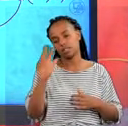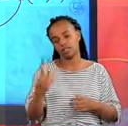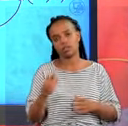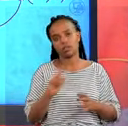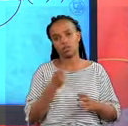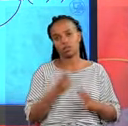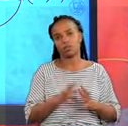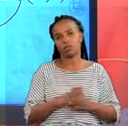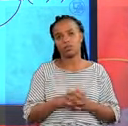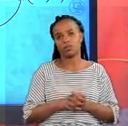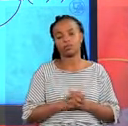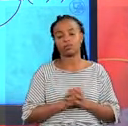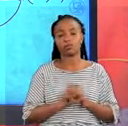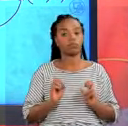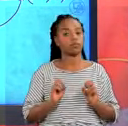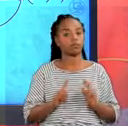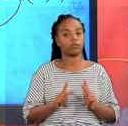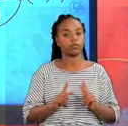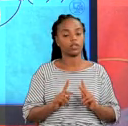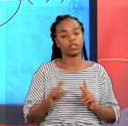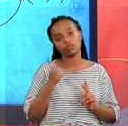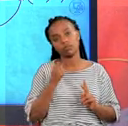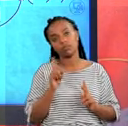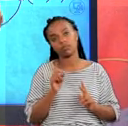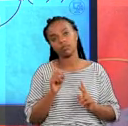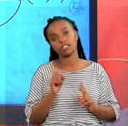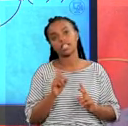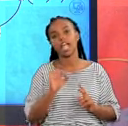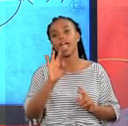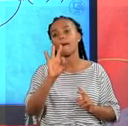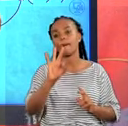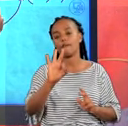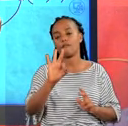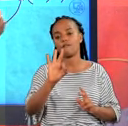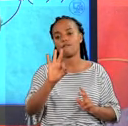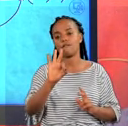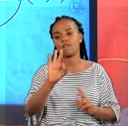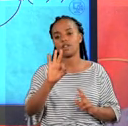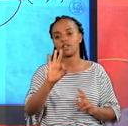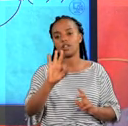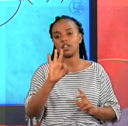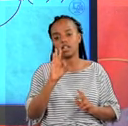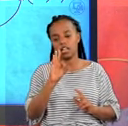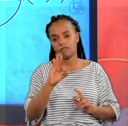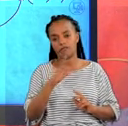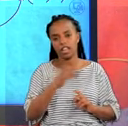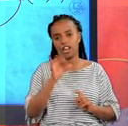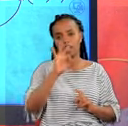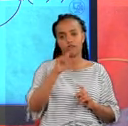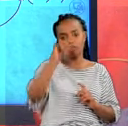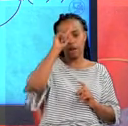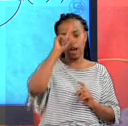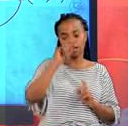3,3. Okay, what else? Focus, F and F prime.